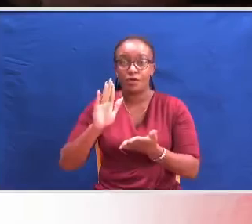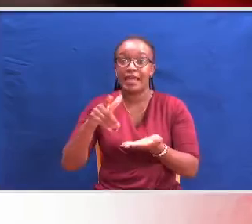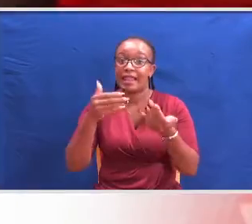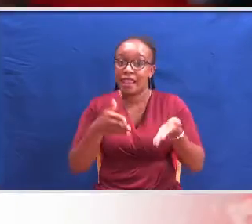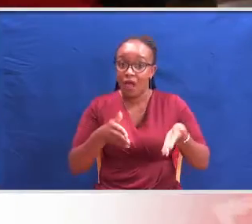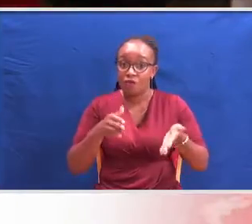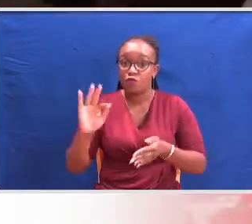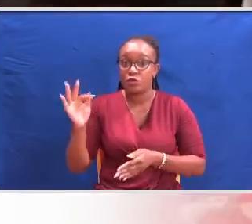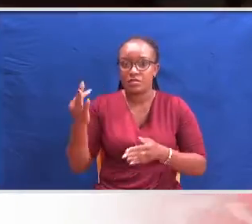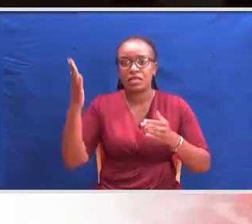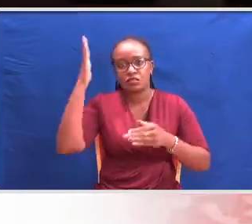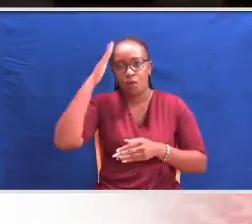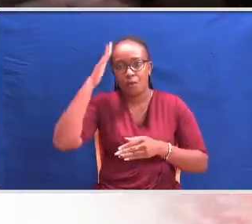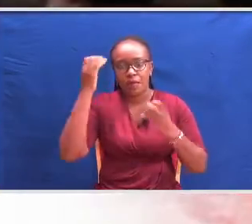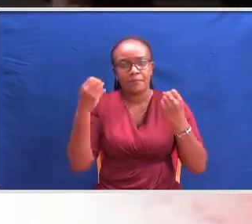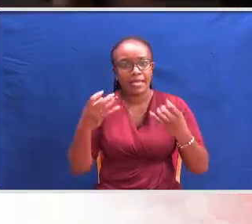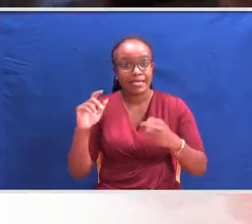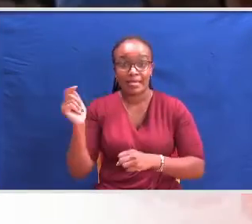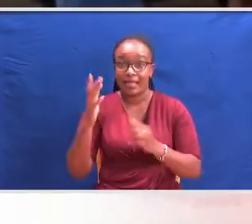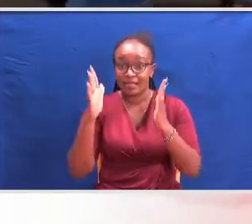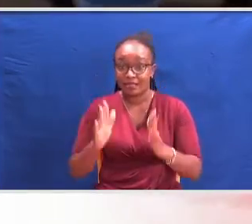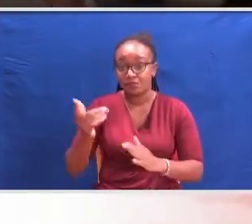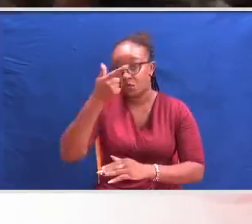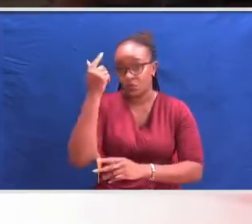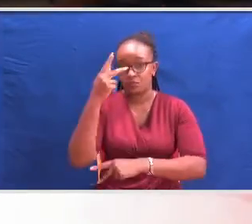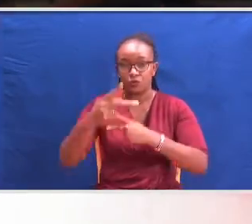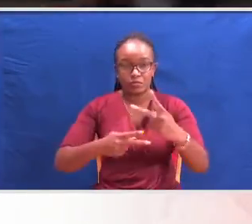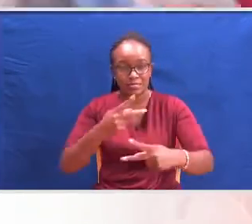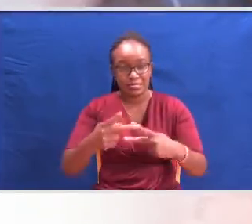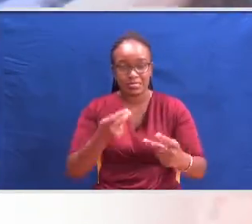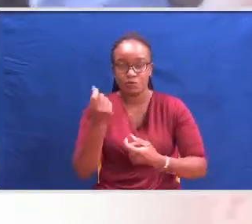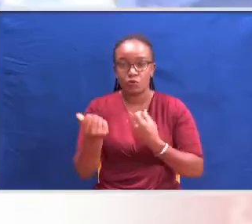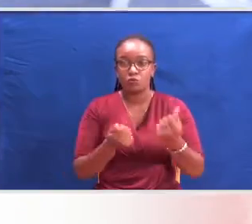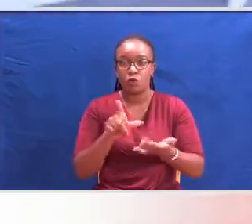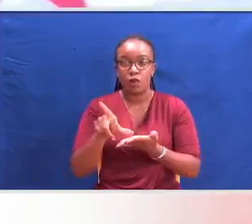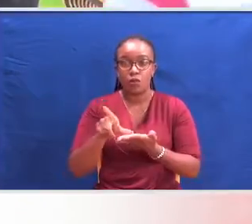platform is popular with majority of Kenyans since it processes small loans.